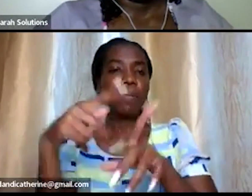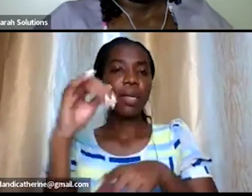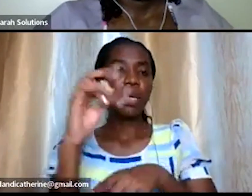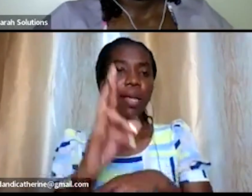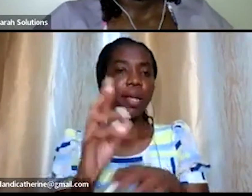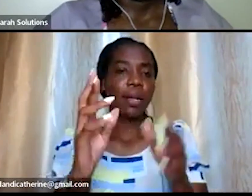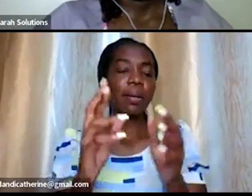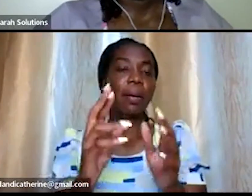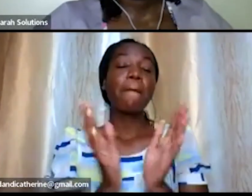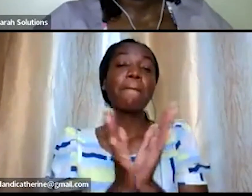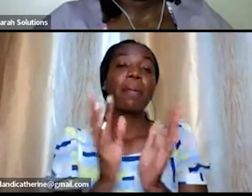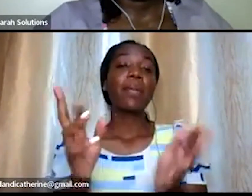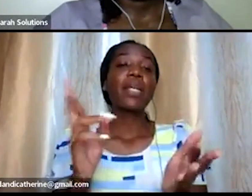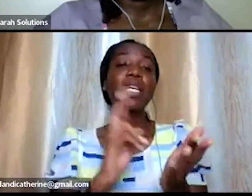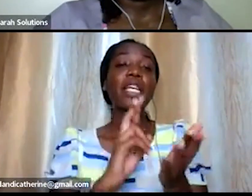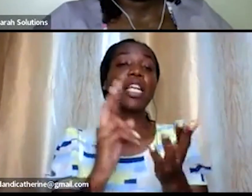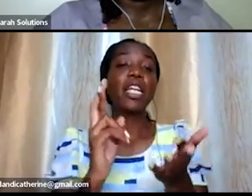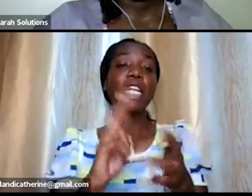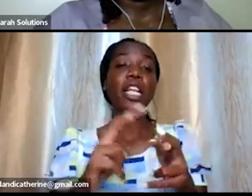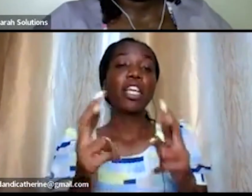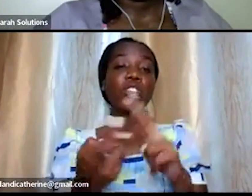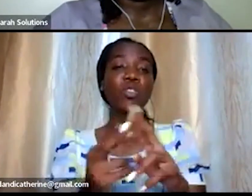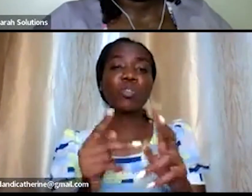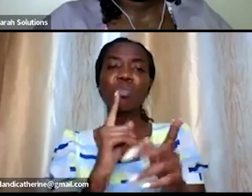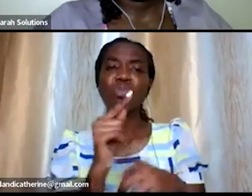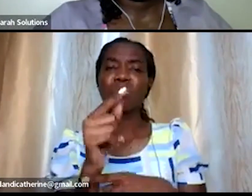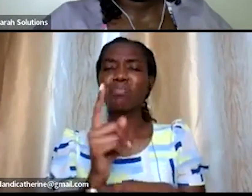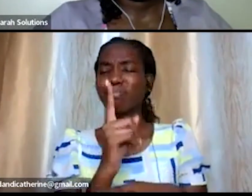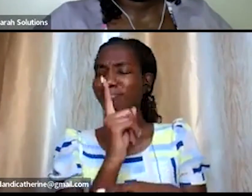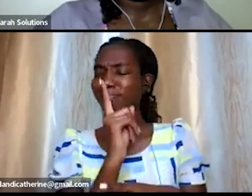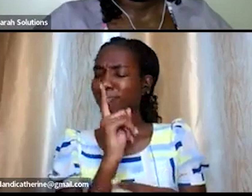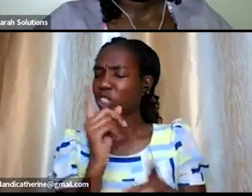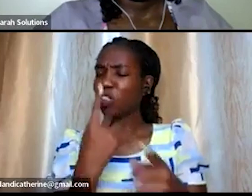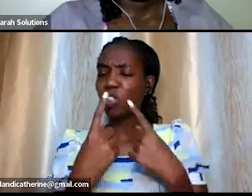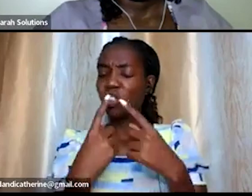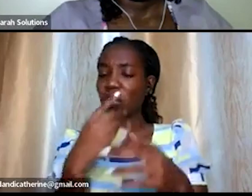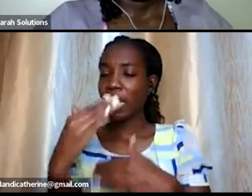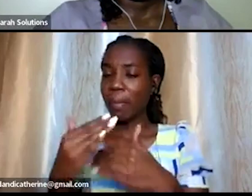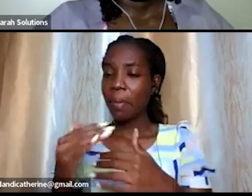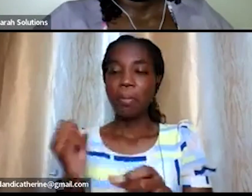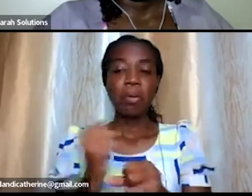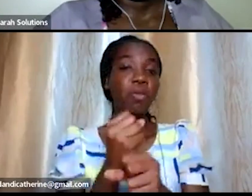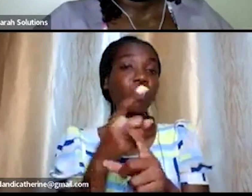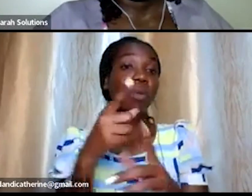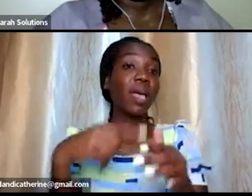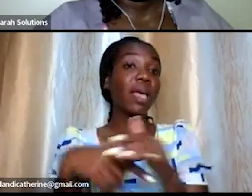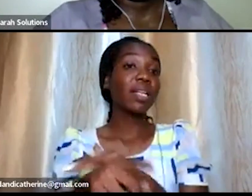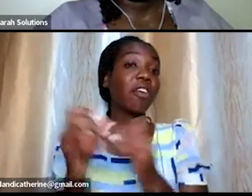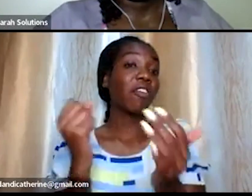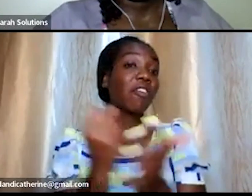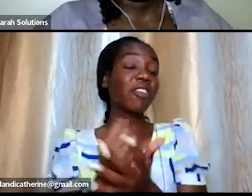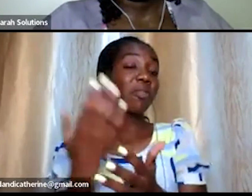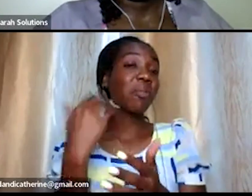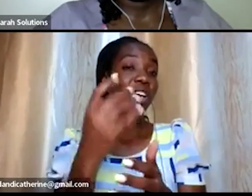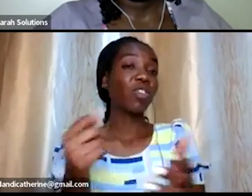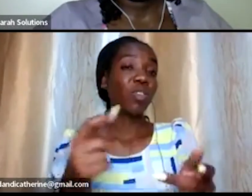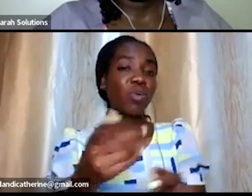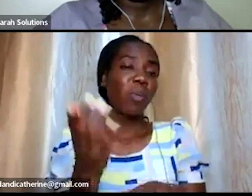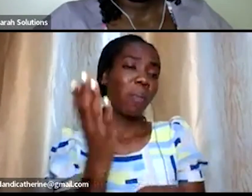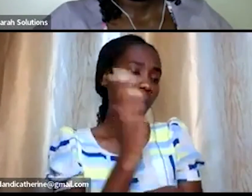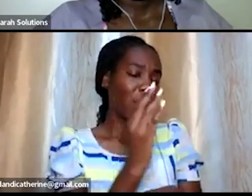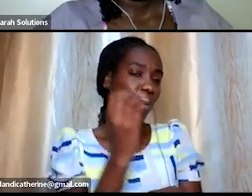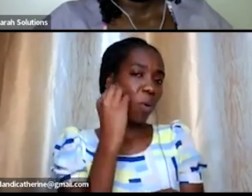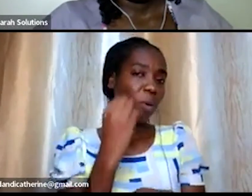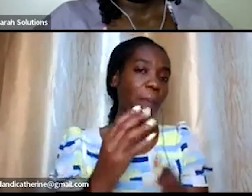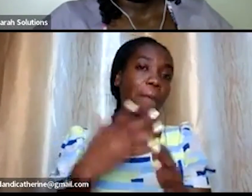relations. But you're so introverted, you can't even talk to your neighbor next door. You enter the office through the back door. You go back through the back door. No